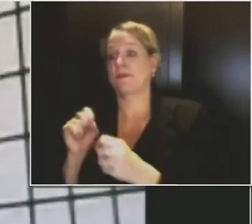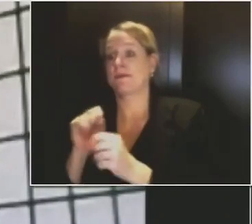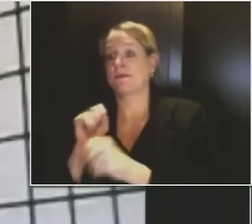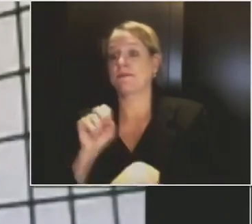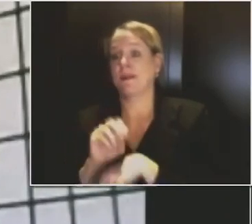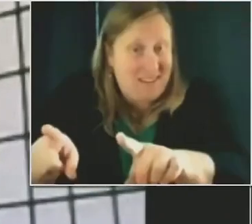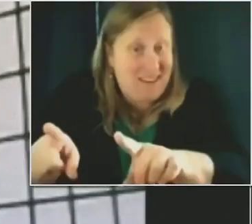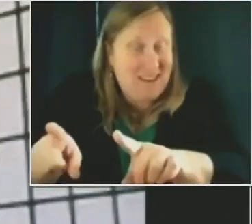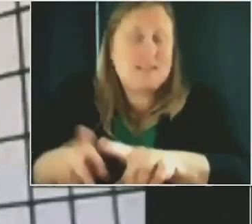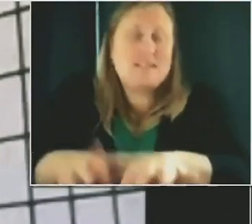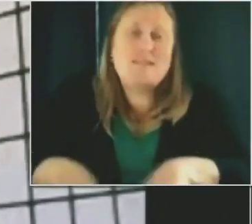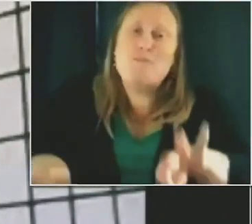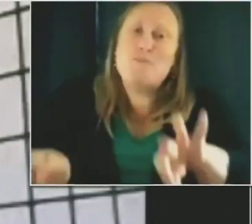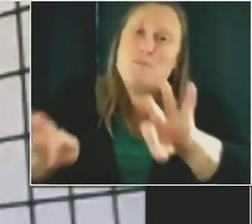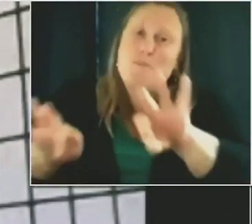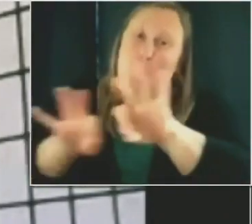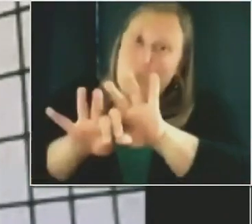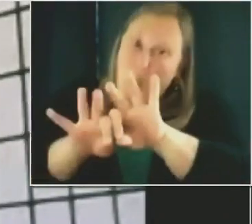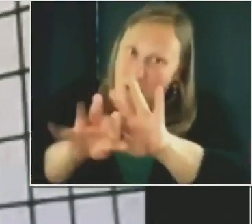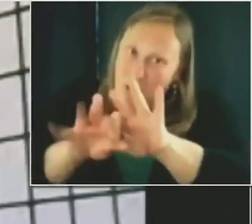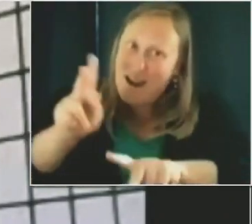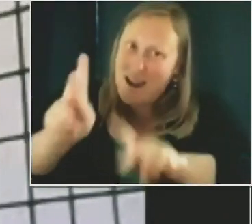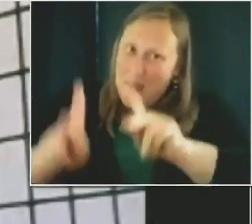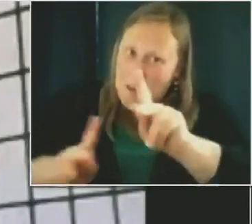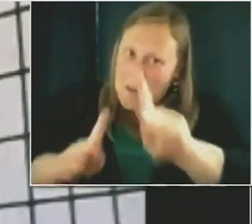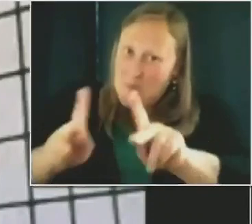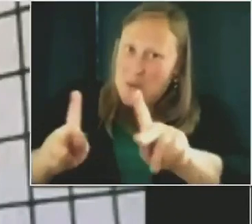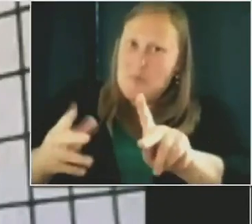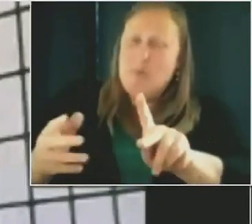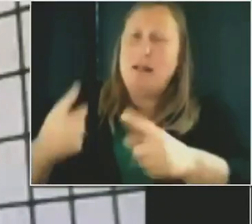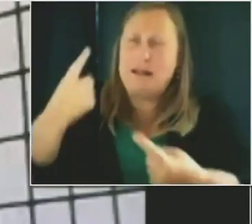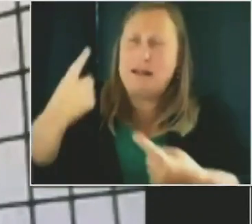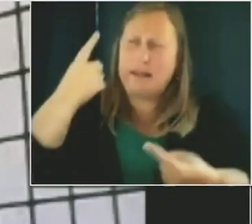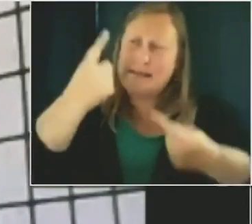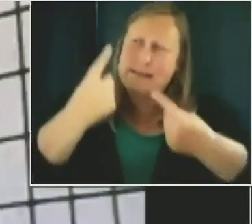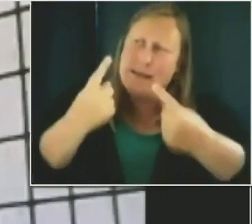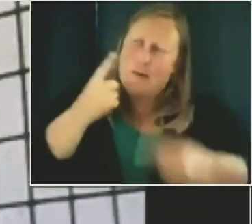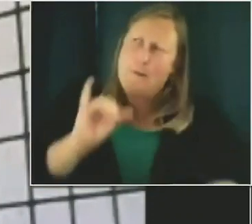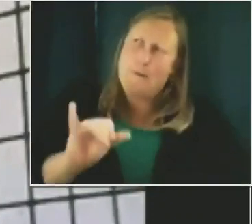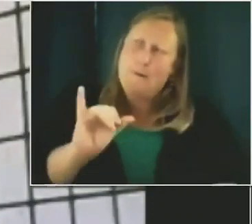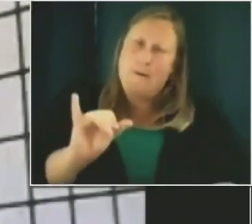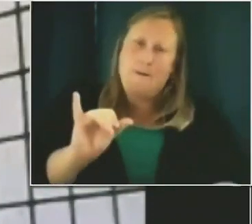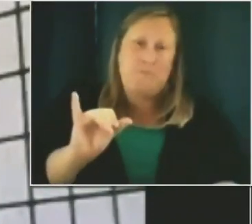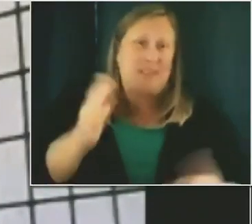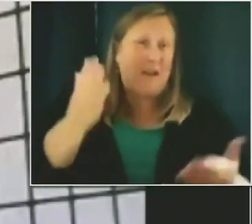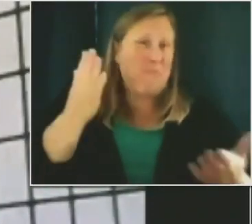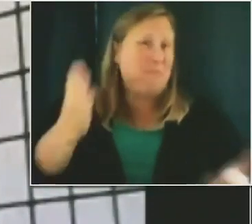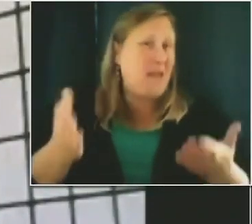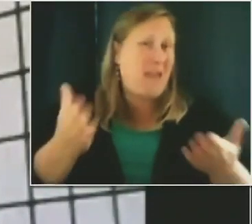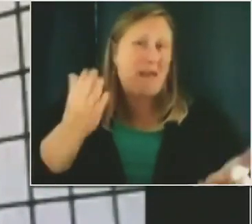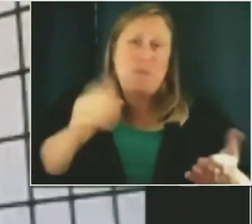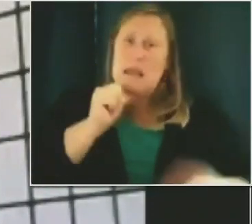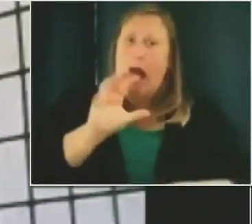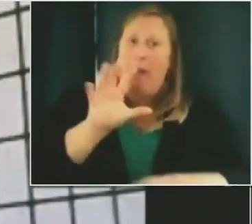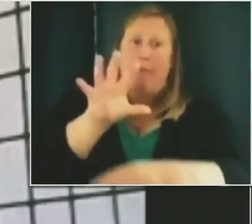not participating in those types of events. Certainly we want people to remain active and